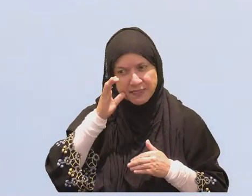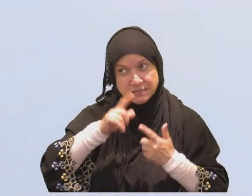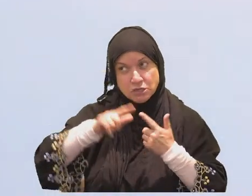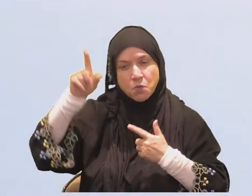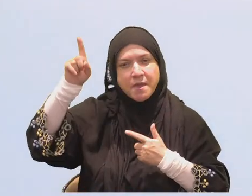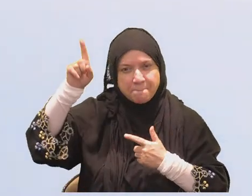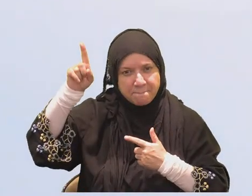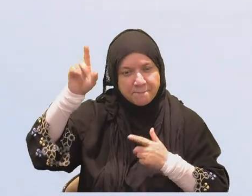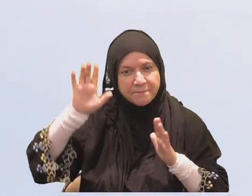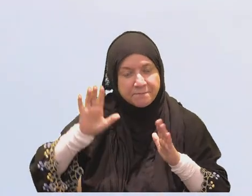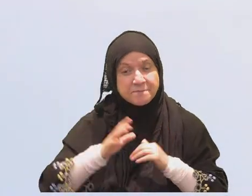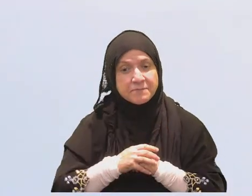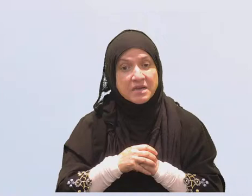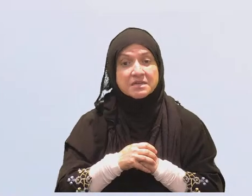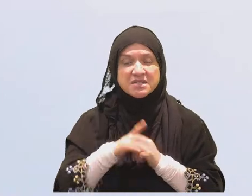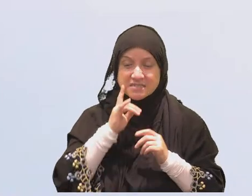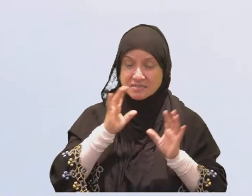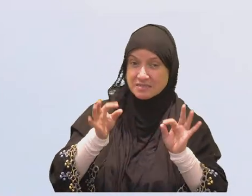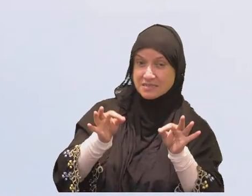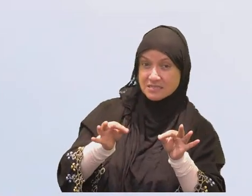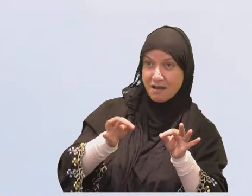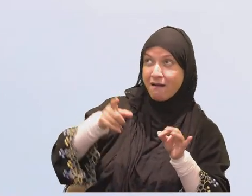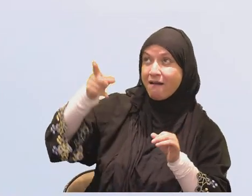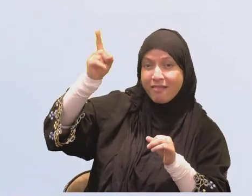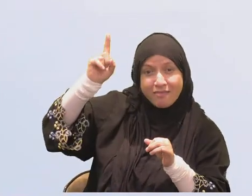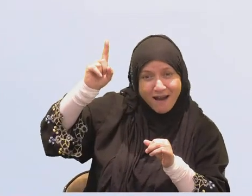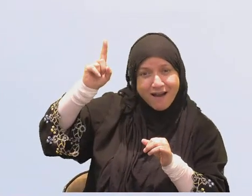Because Allah, who's our master,